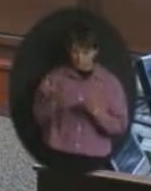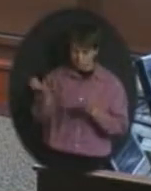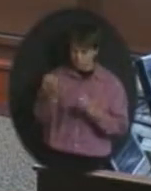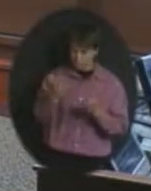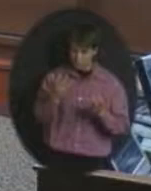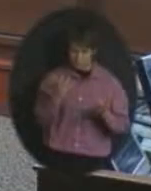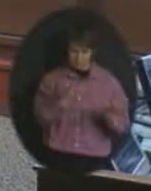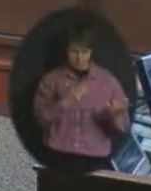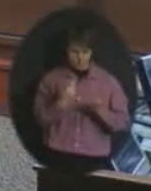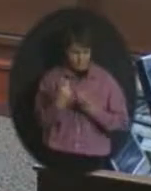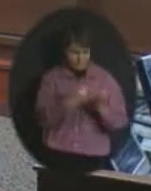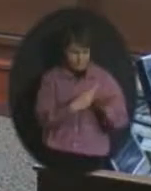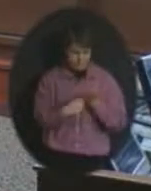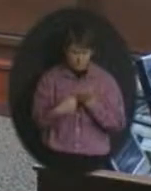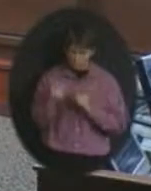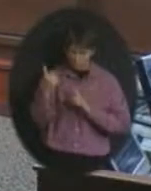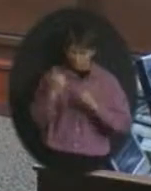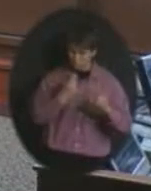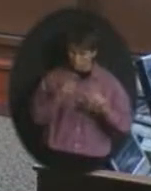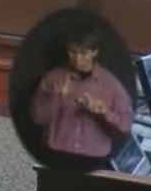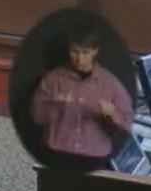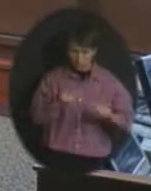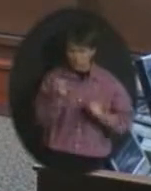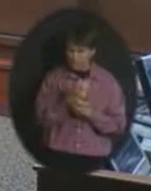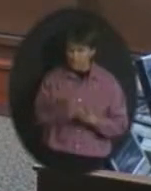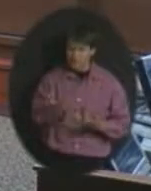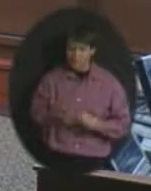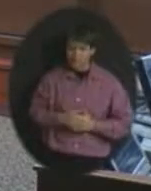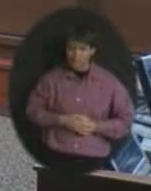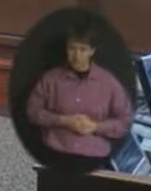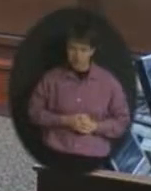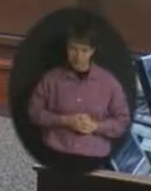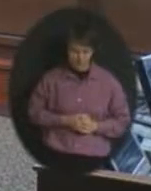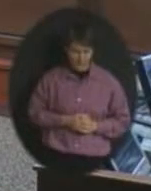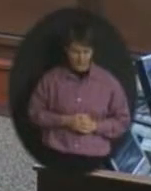for questions or individual consideration?